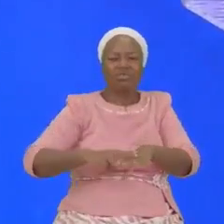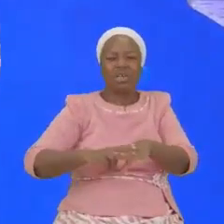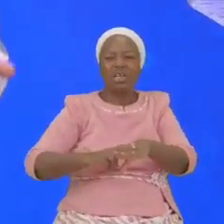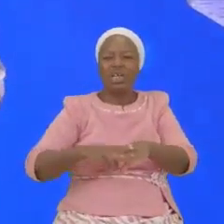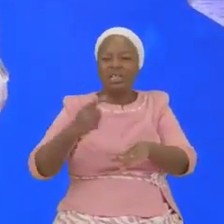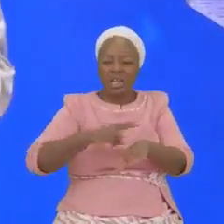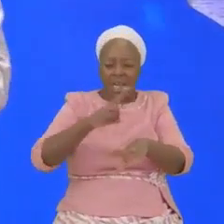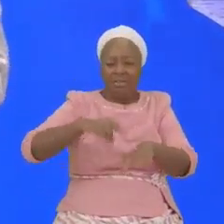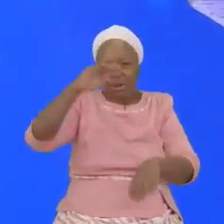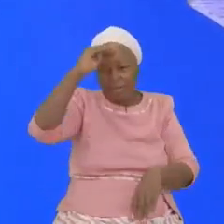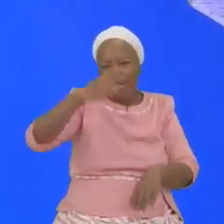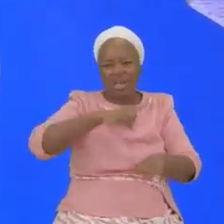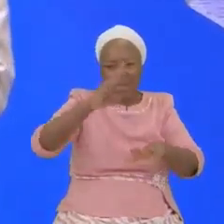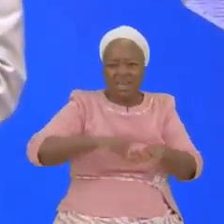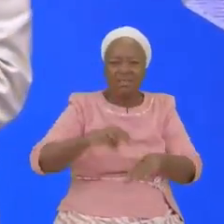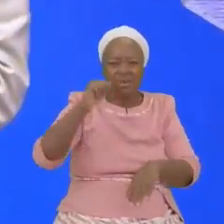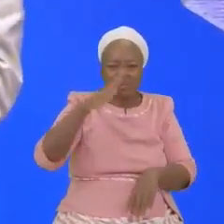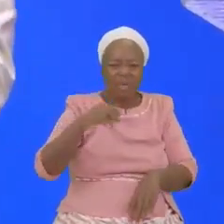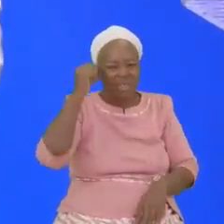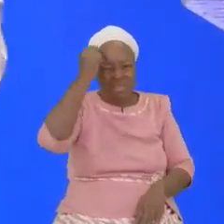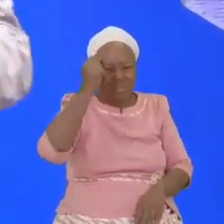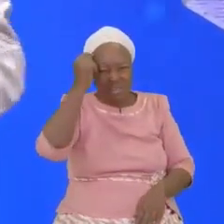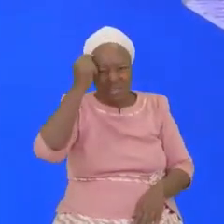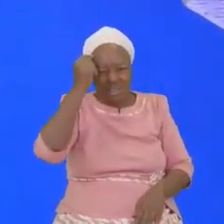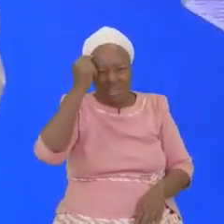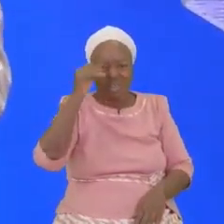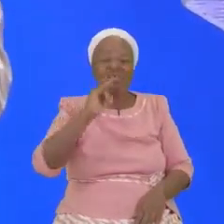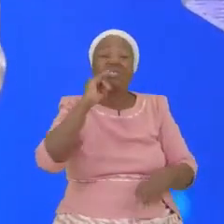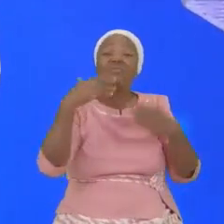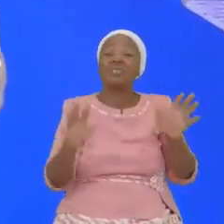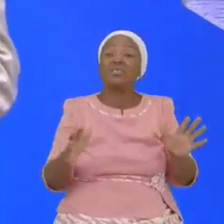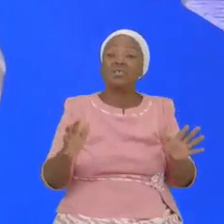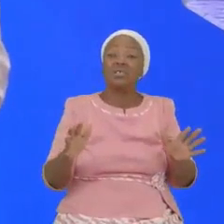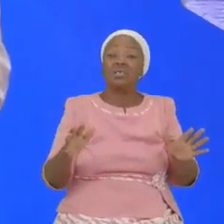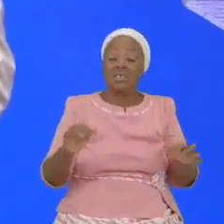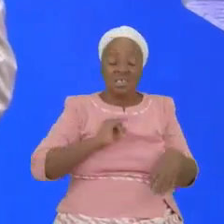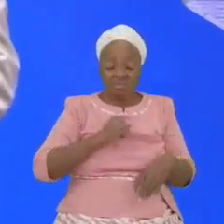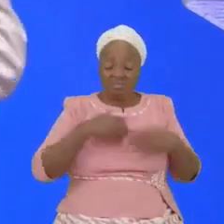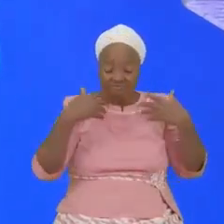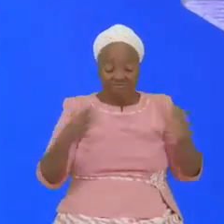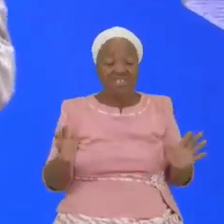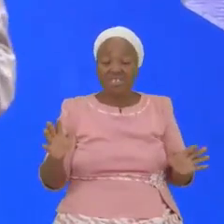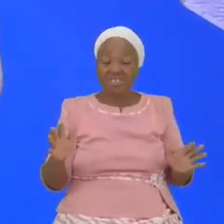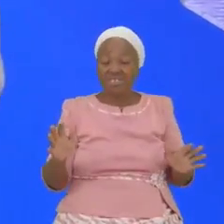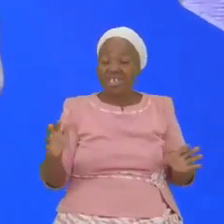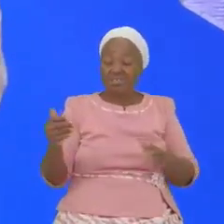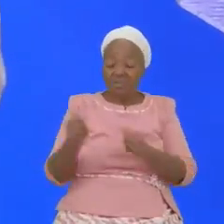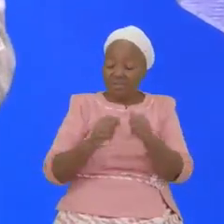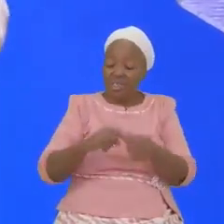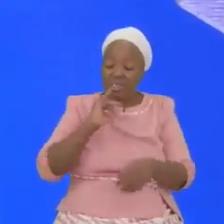The natural man, the natural woman thinks it's finished, I'm done. And it